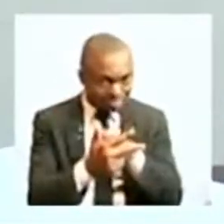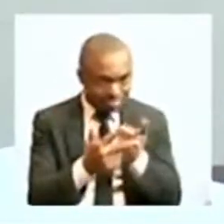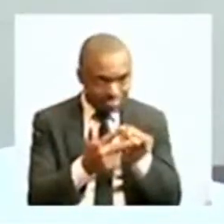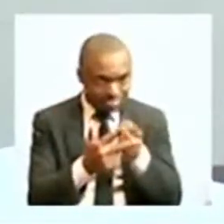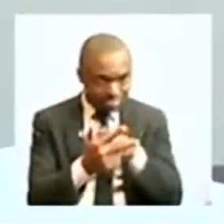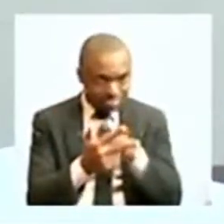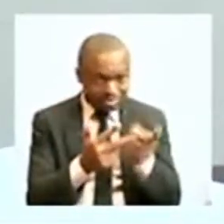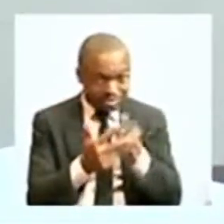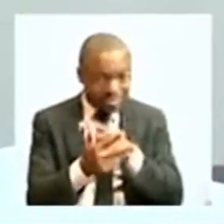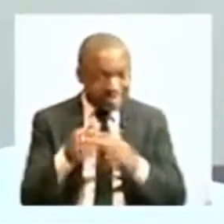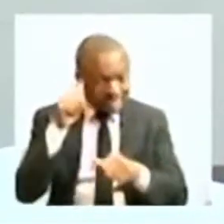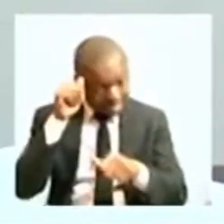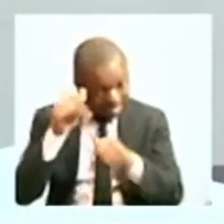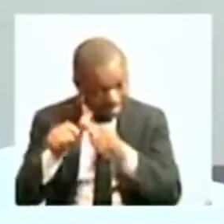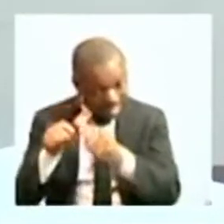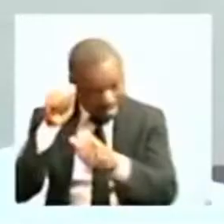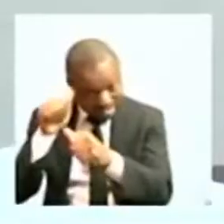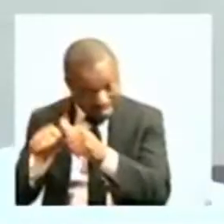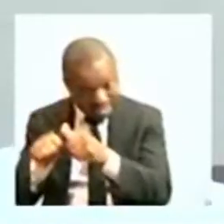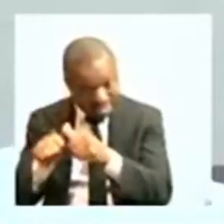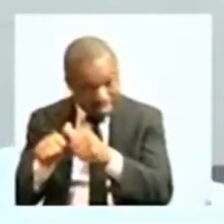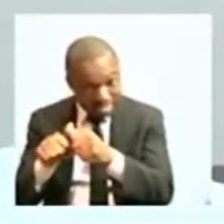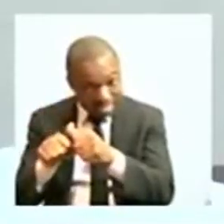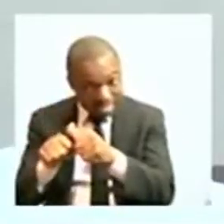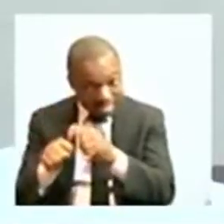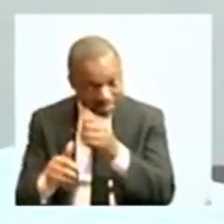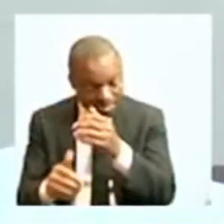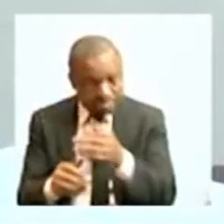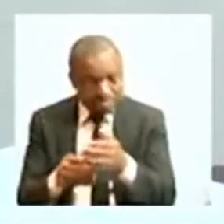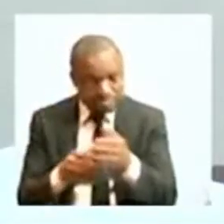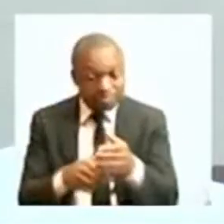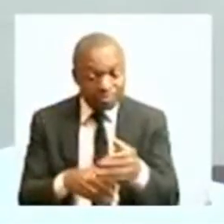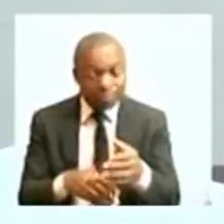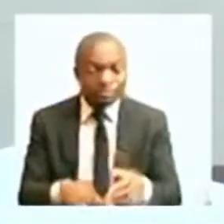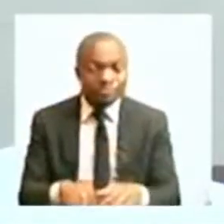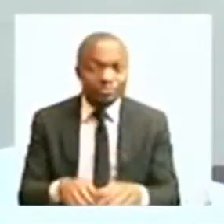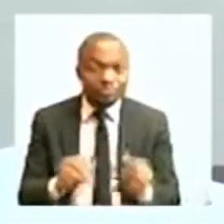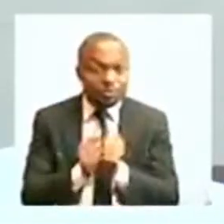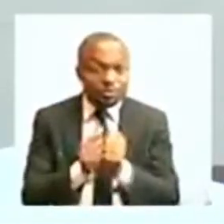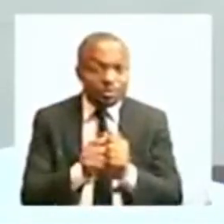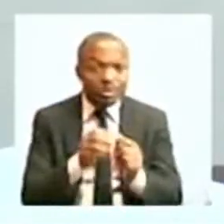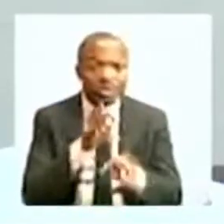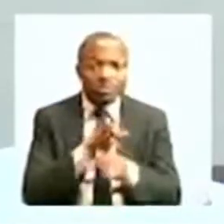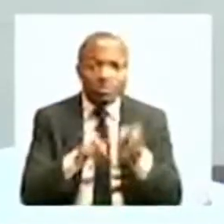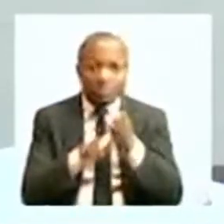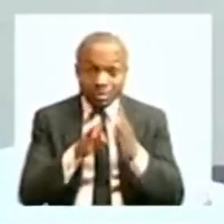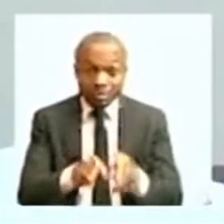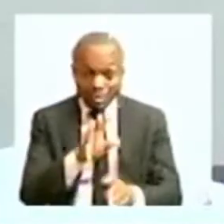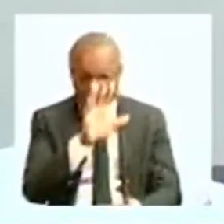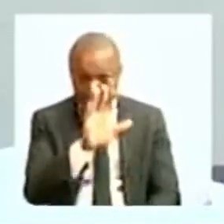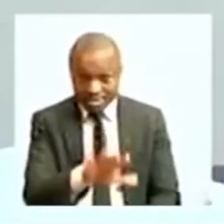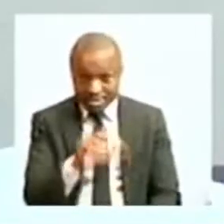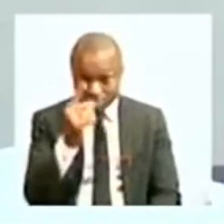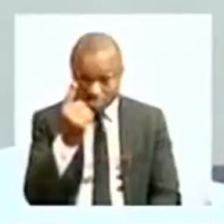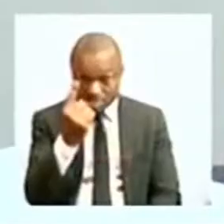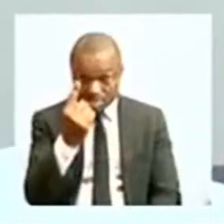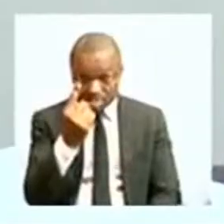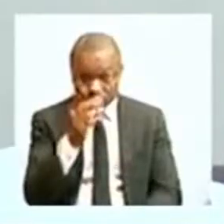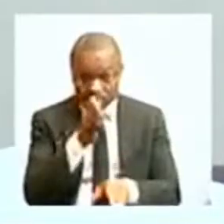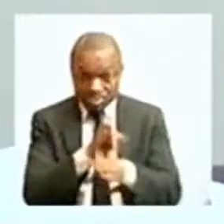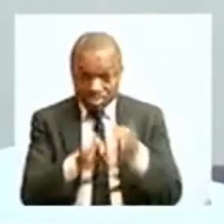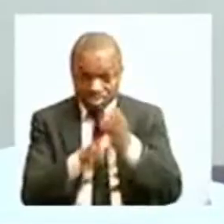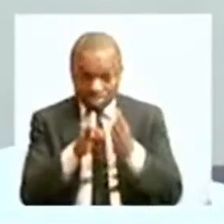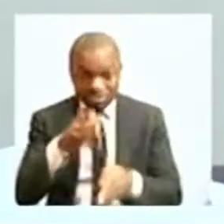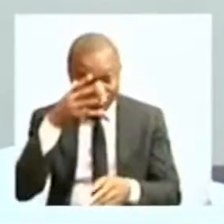They are colluding with contractors. There is a contractor, one of them, I've